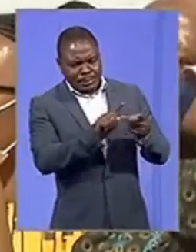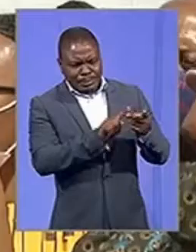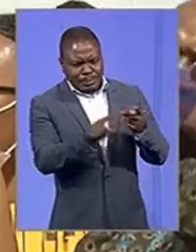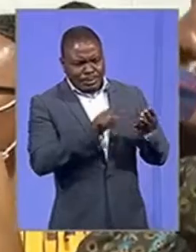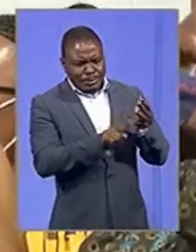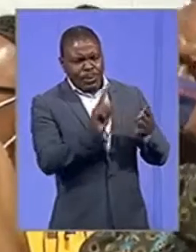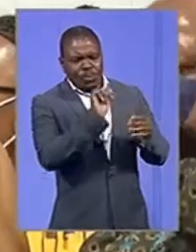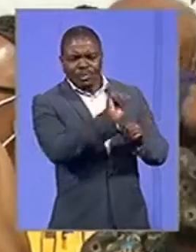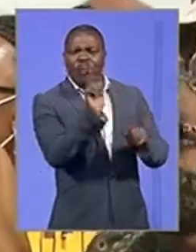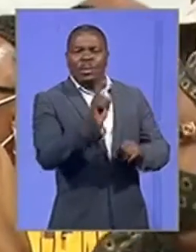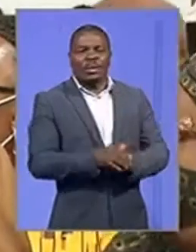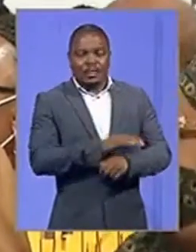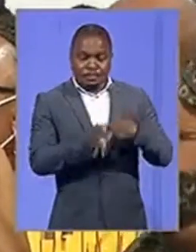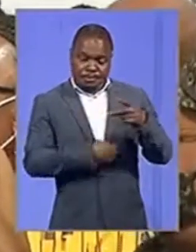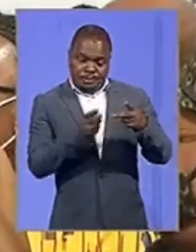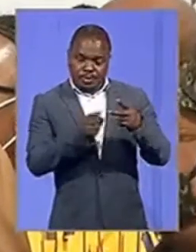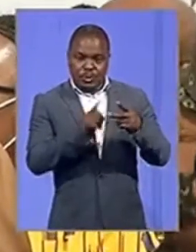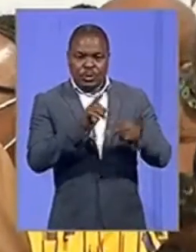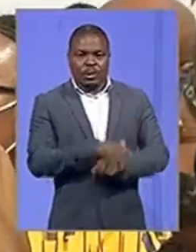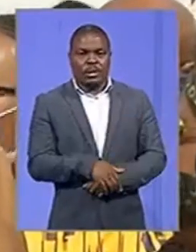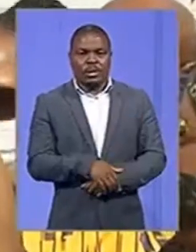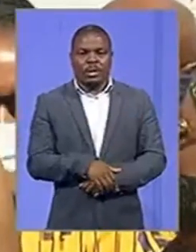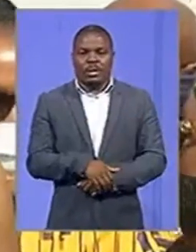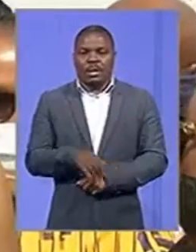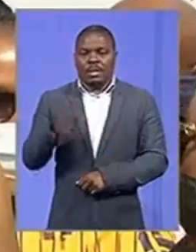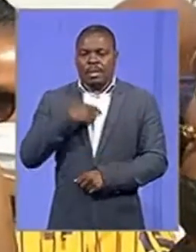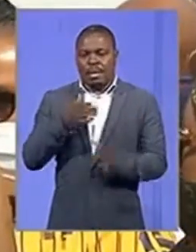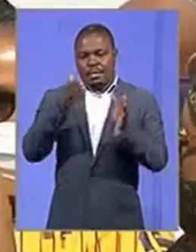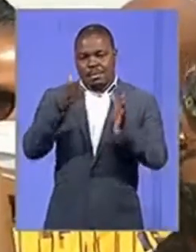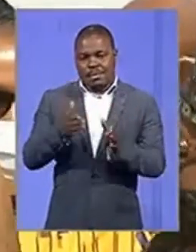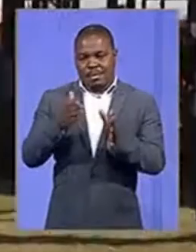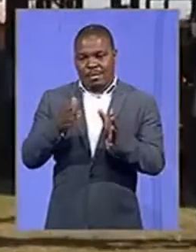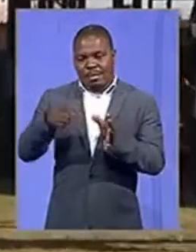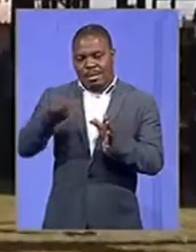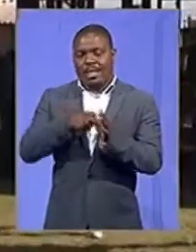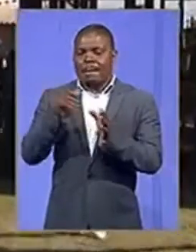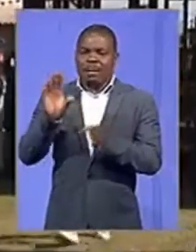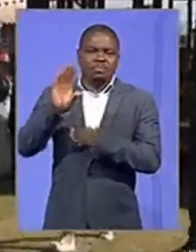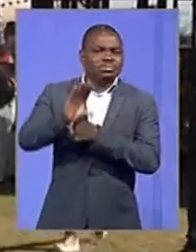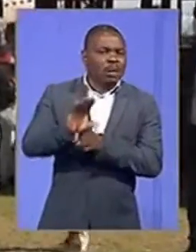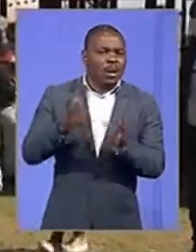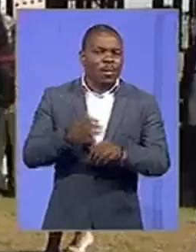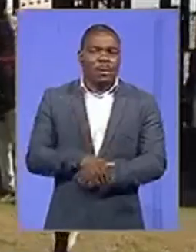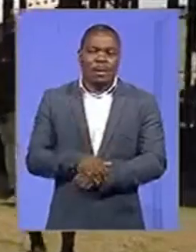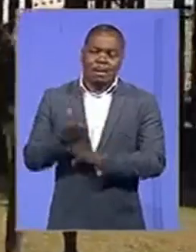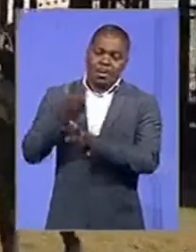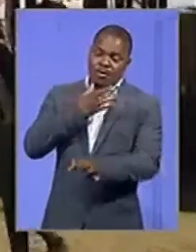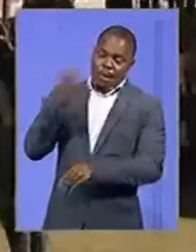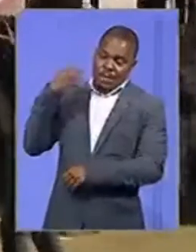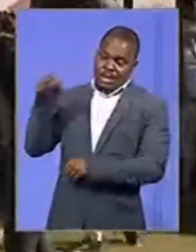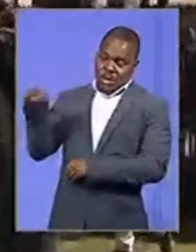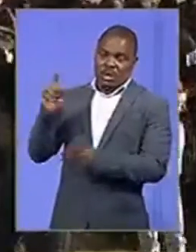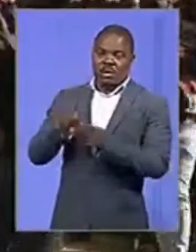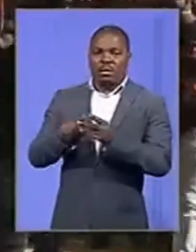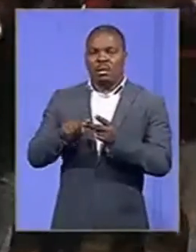are raising is the point of the third phase of relief fund. Pejana Mthethwa le moifo wa hae ba etetse ntlo